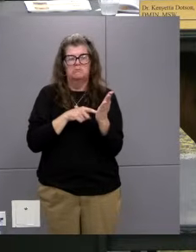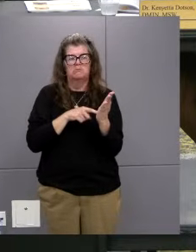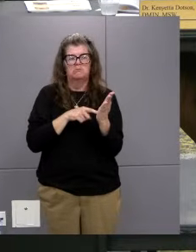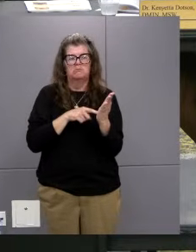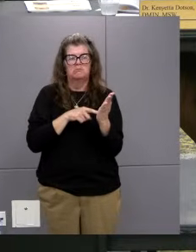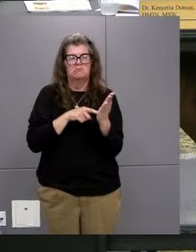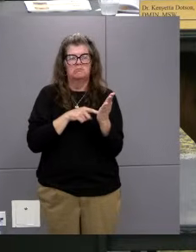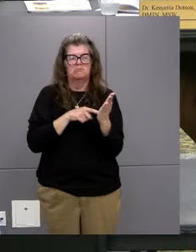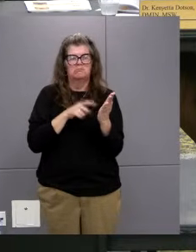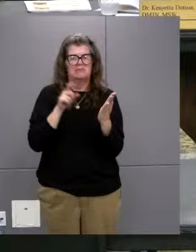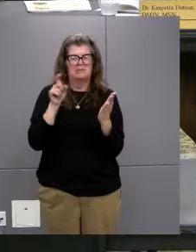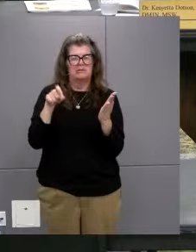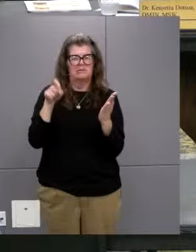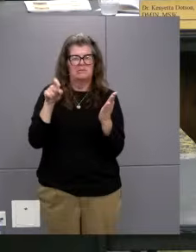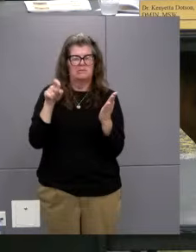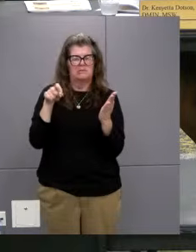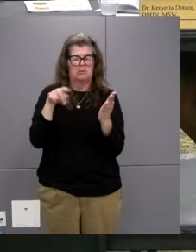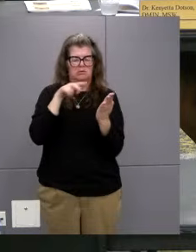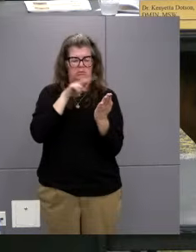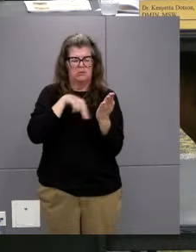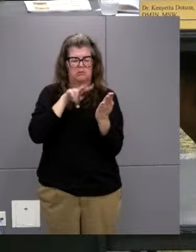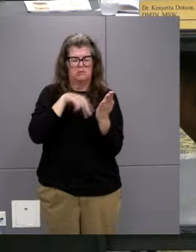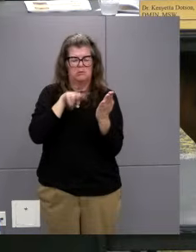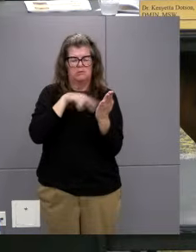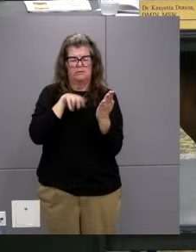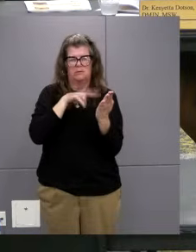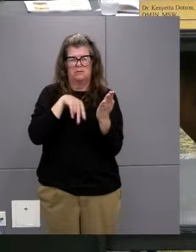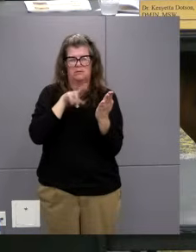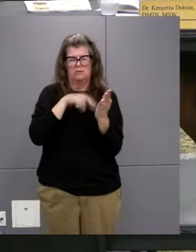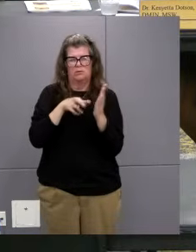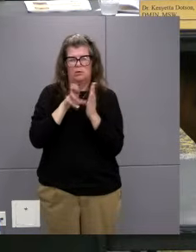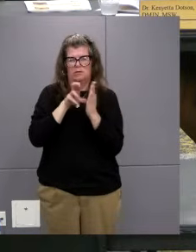that I feel needs to be looked at a little bit further.